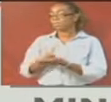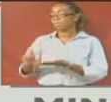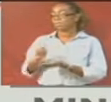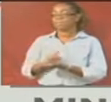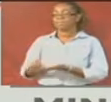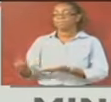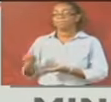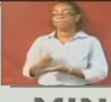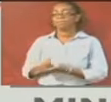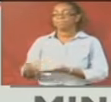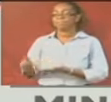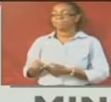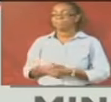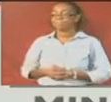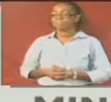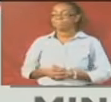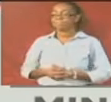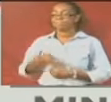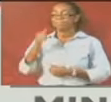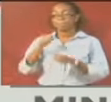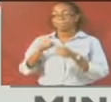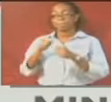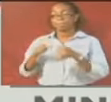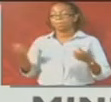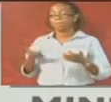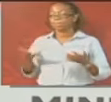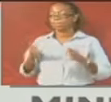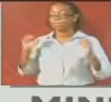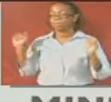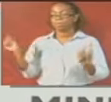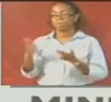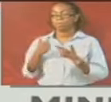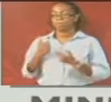these conferences. Remember, we are all in this